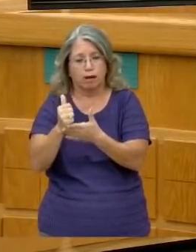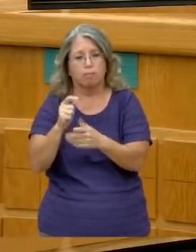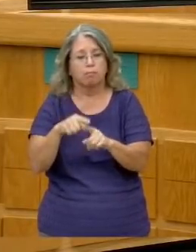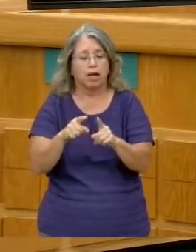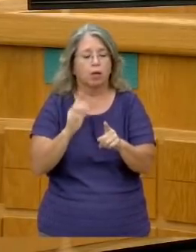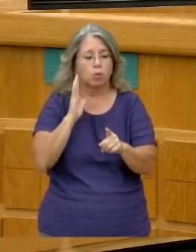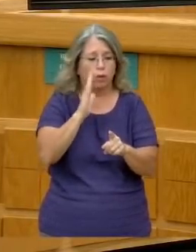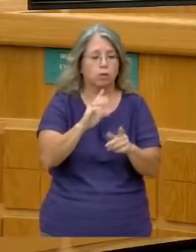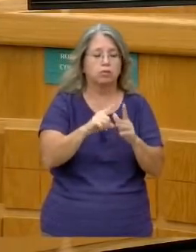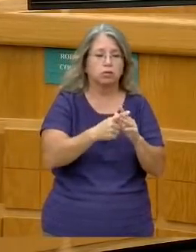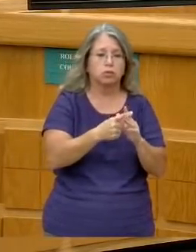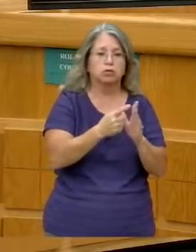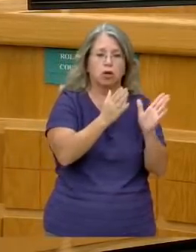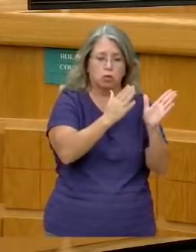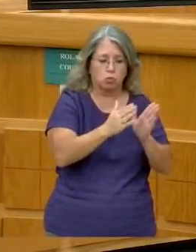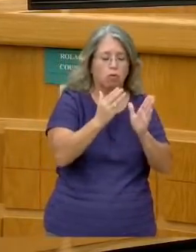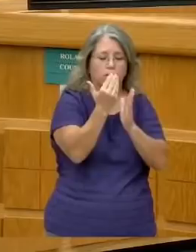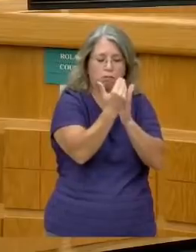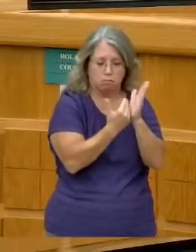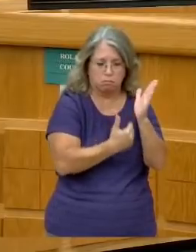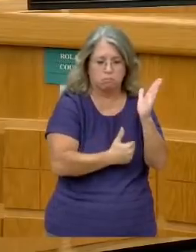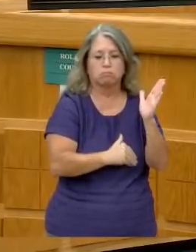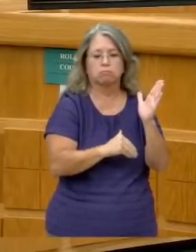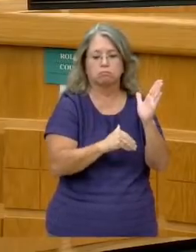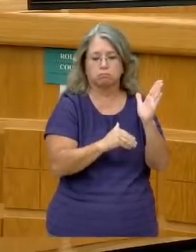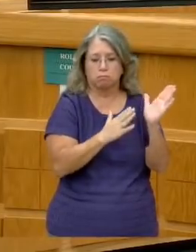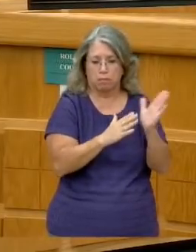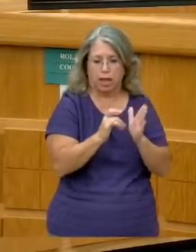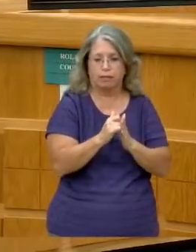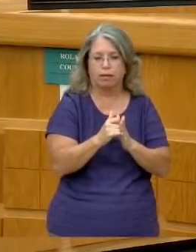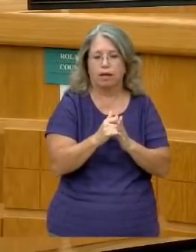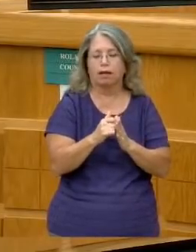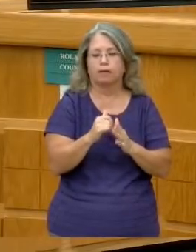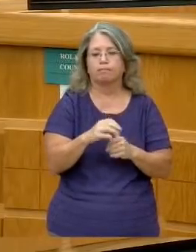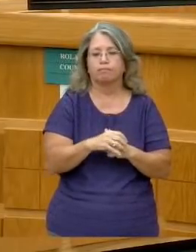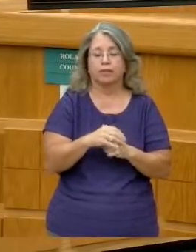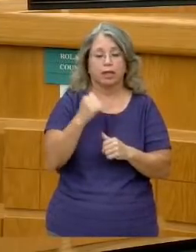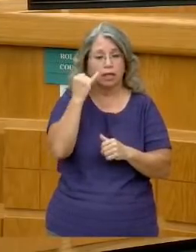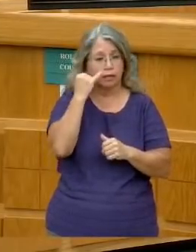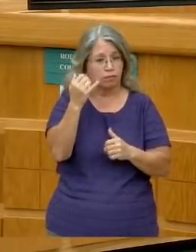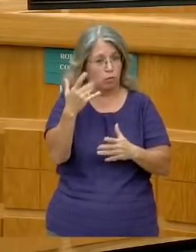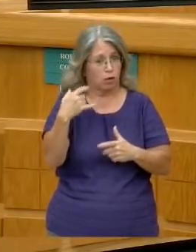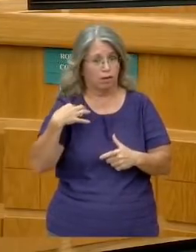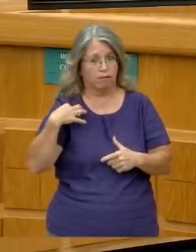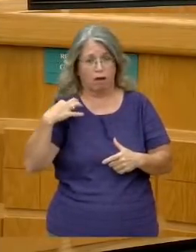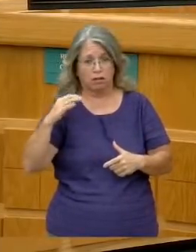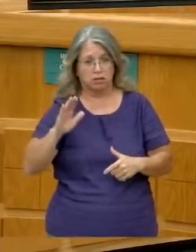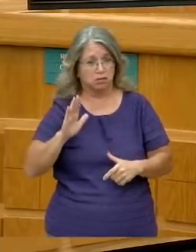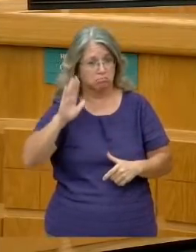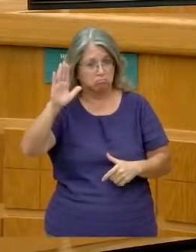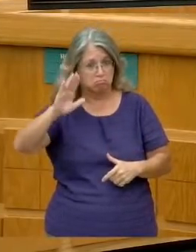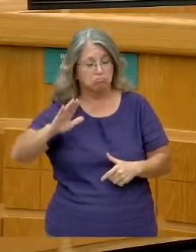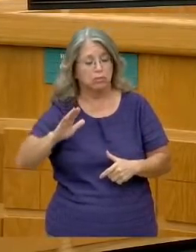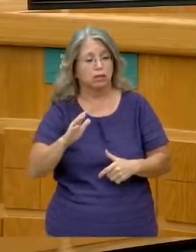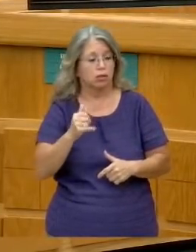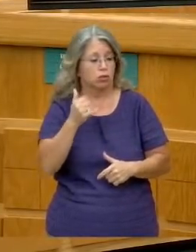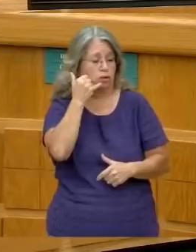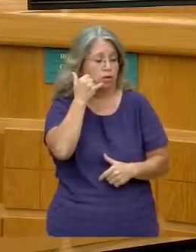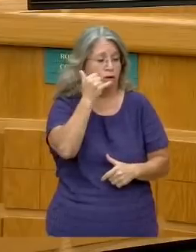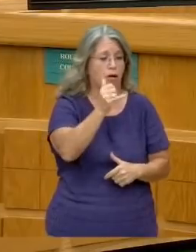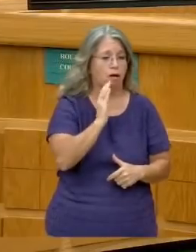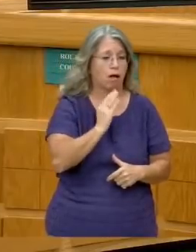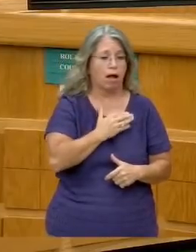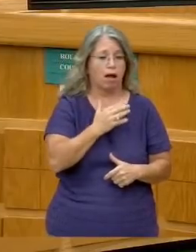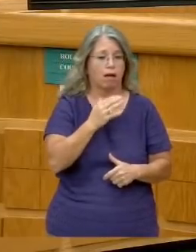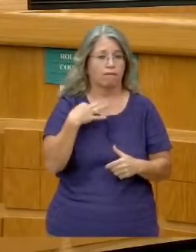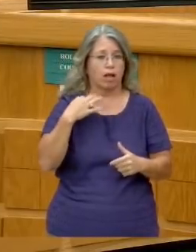as people suggest that they want to help out. And so if you want to volunteer, you want to call our volunteer liaison.